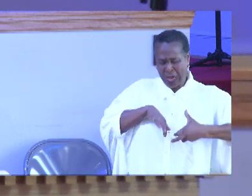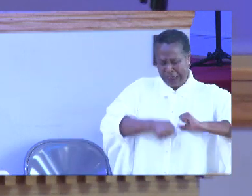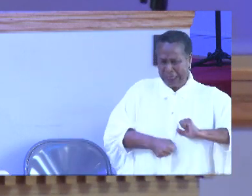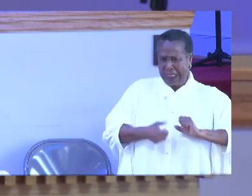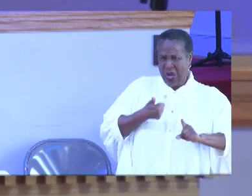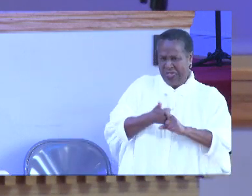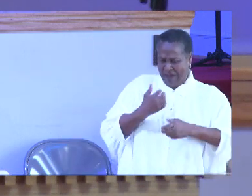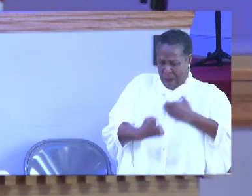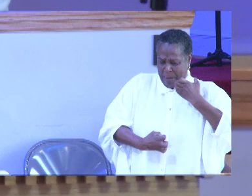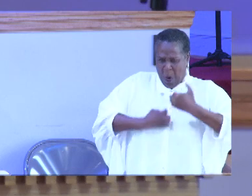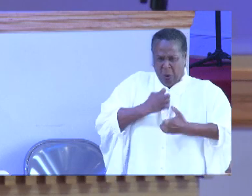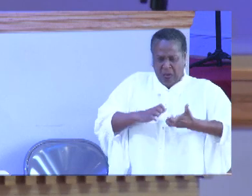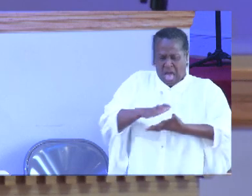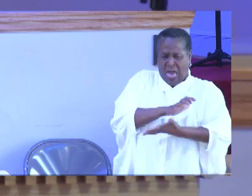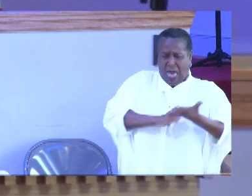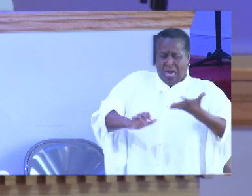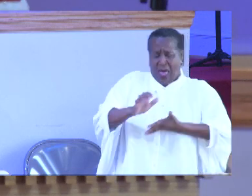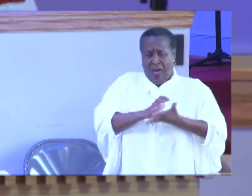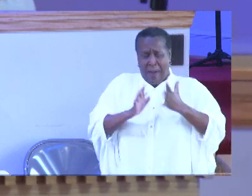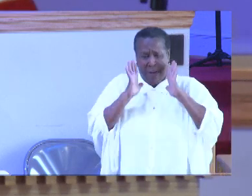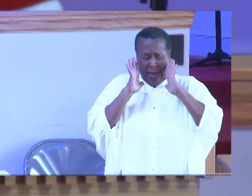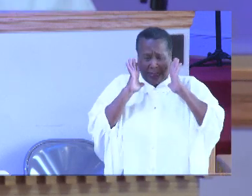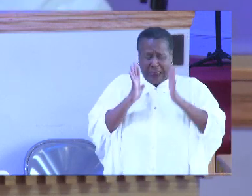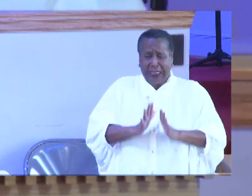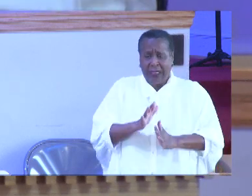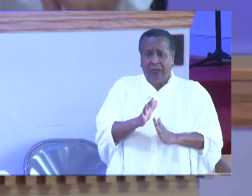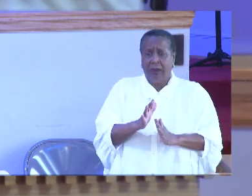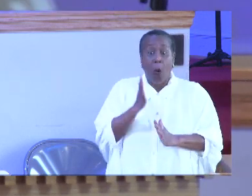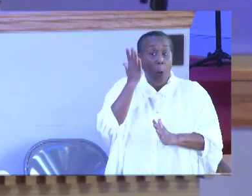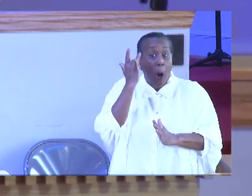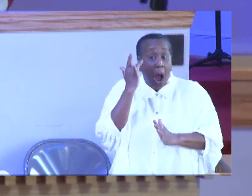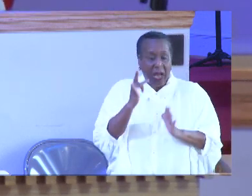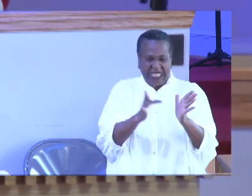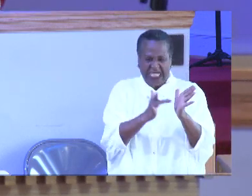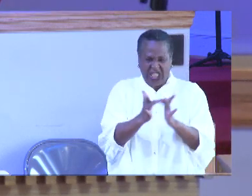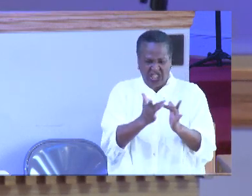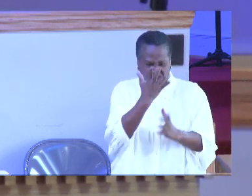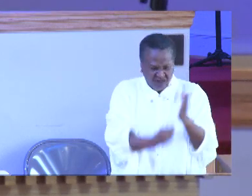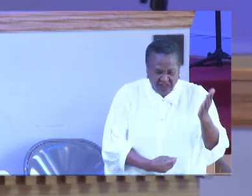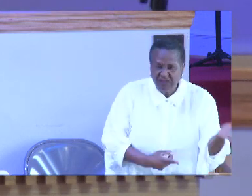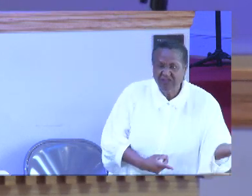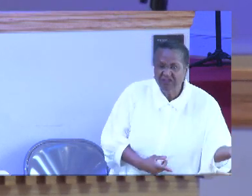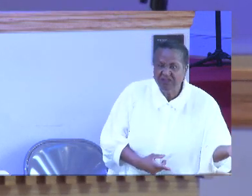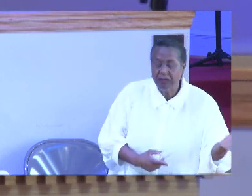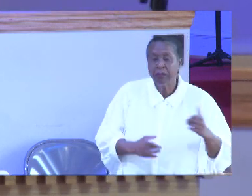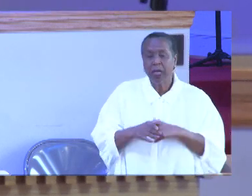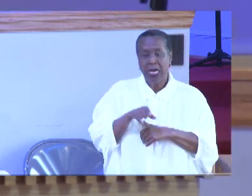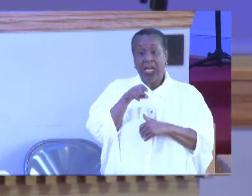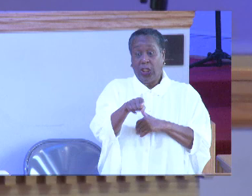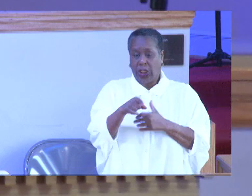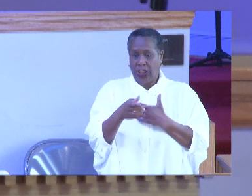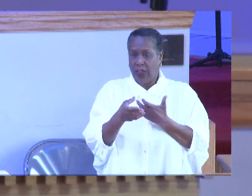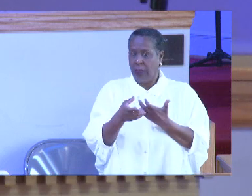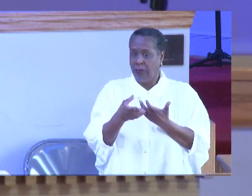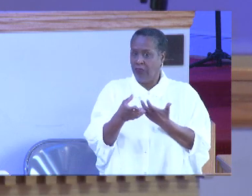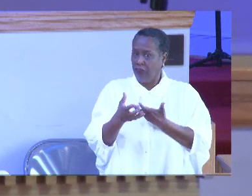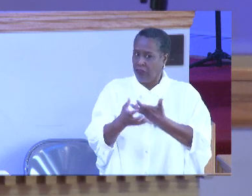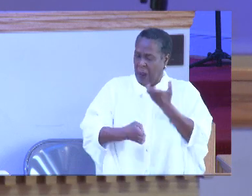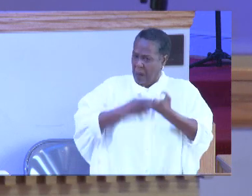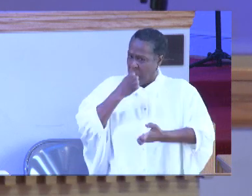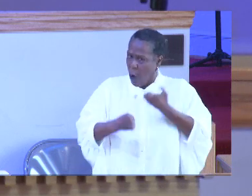mess. But notice the text. Even though she's a mess, she's unmoved.